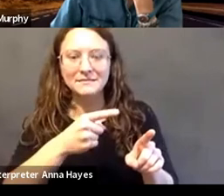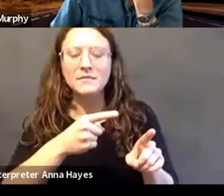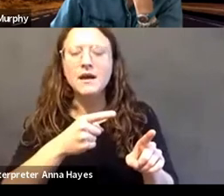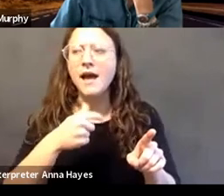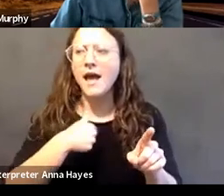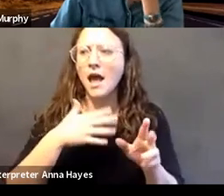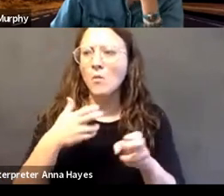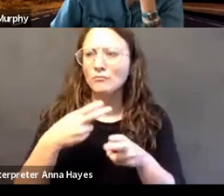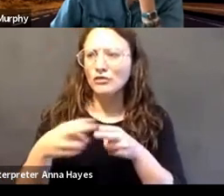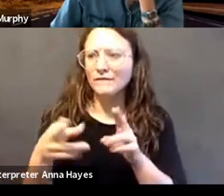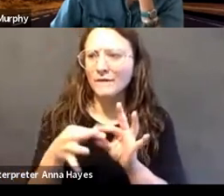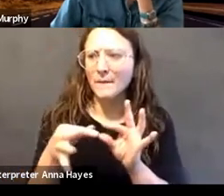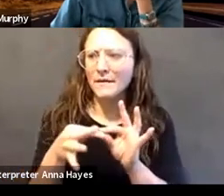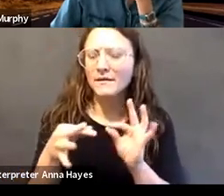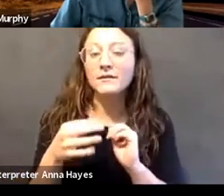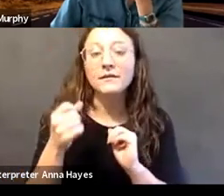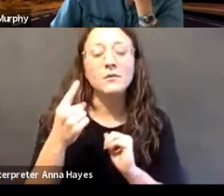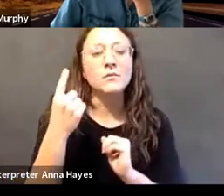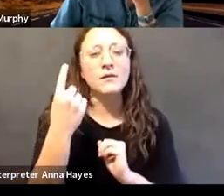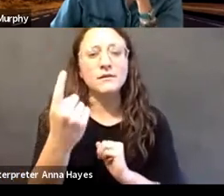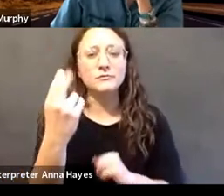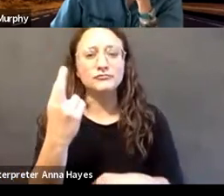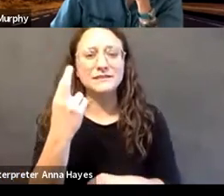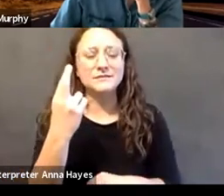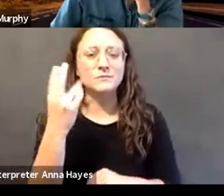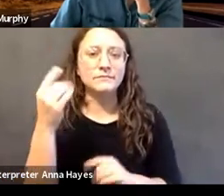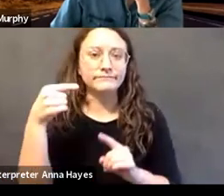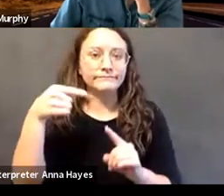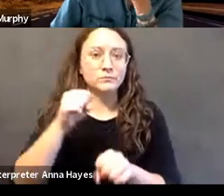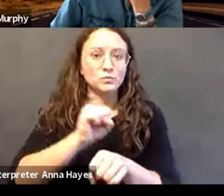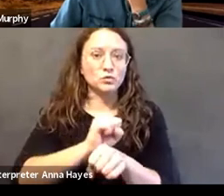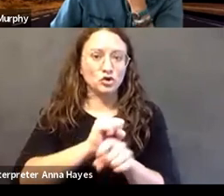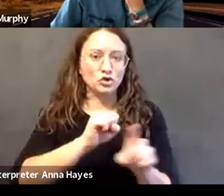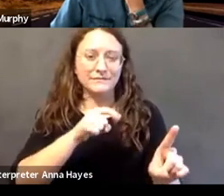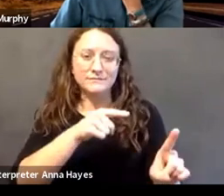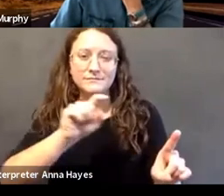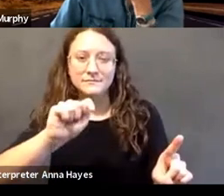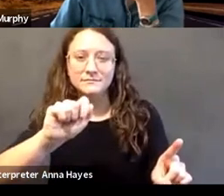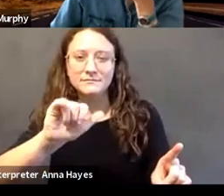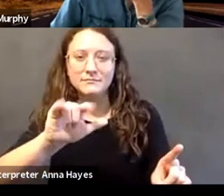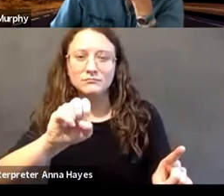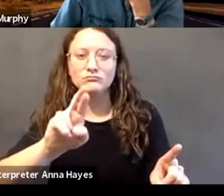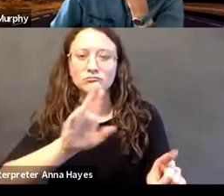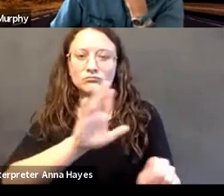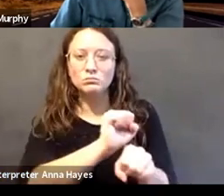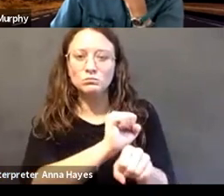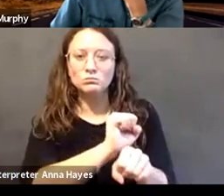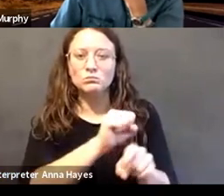why this work at Taylor is, you